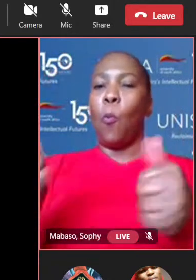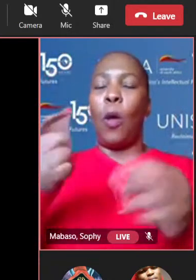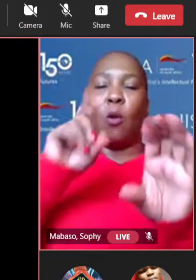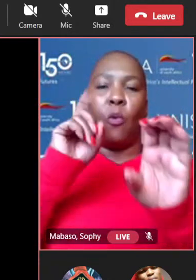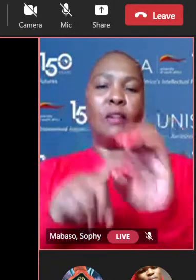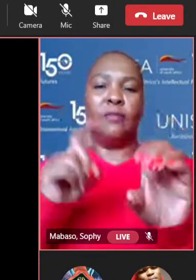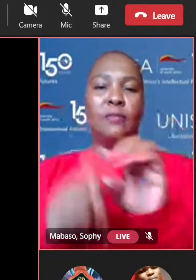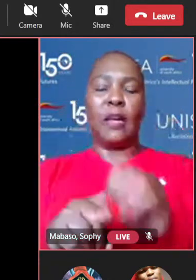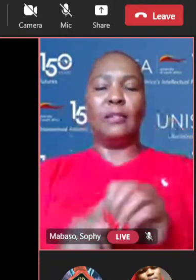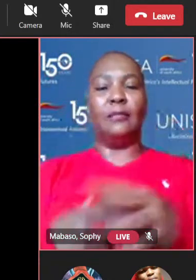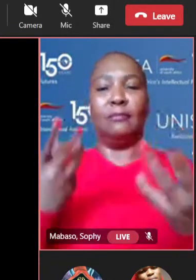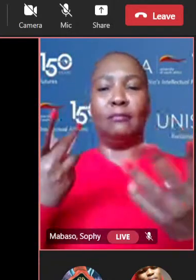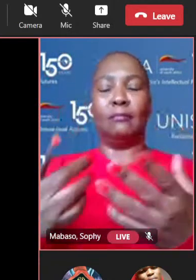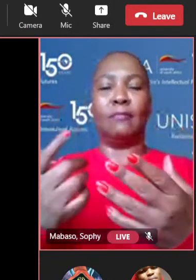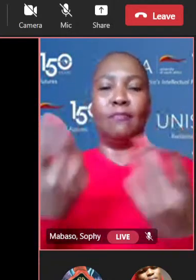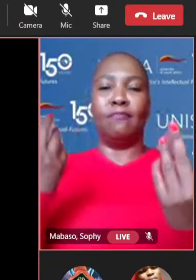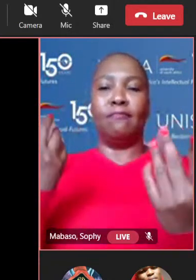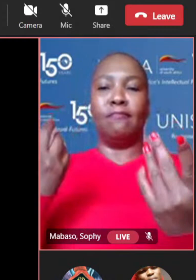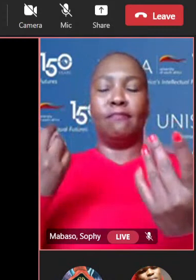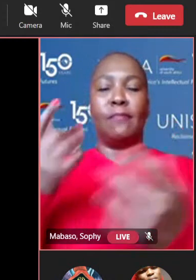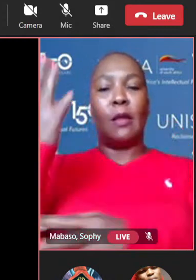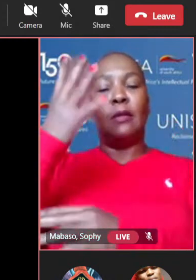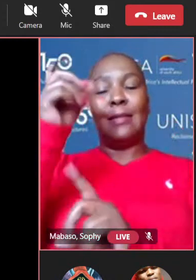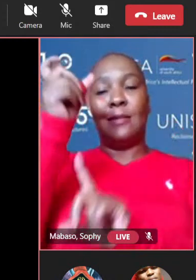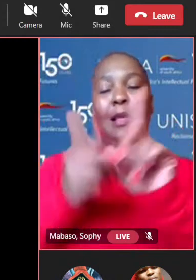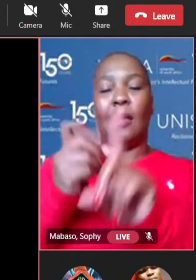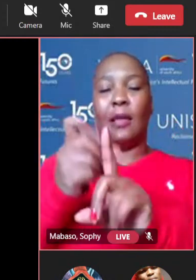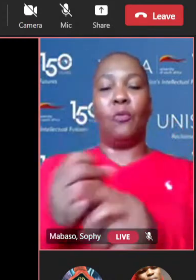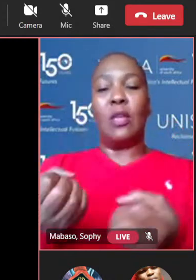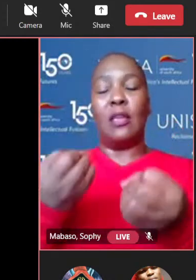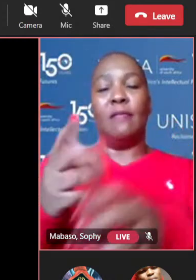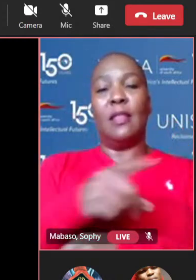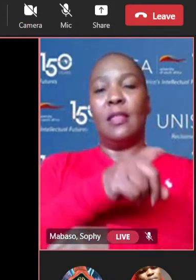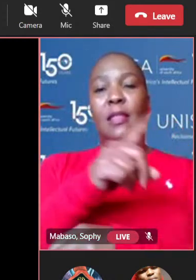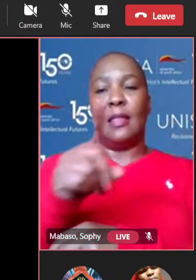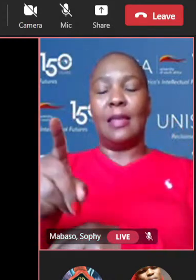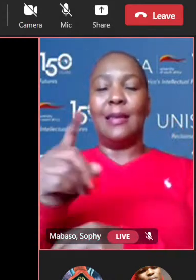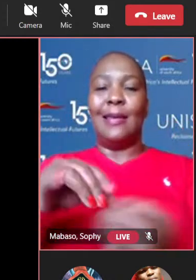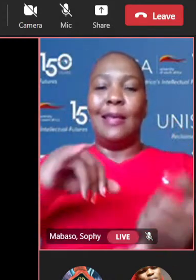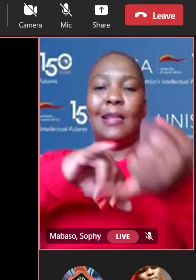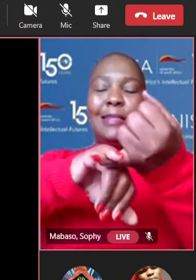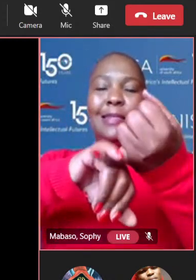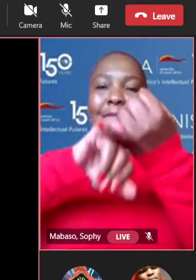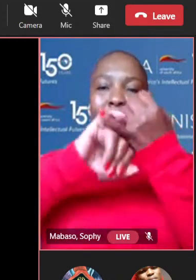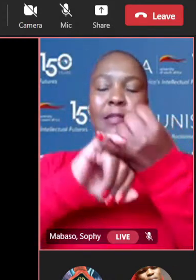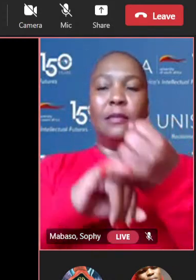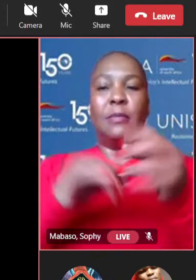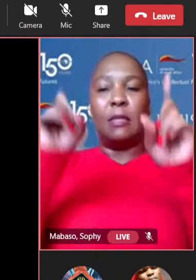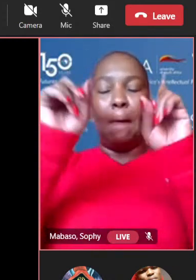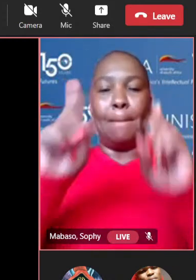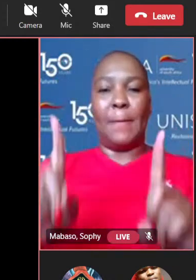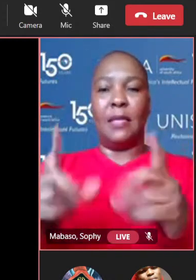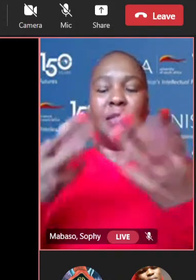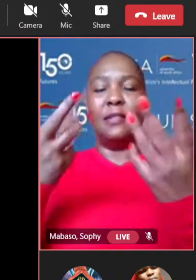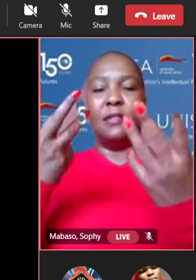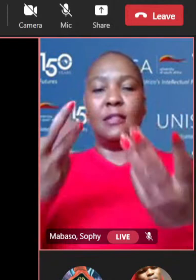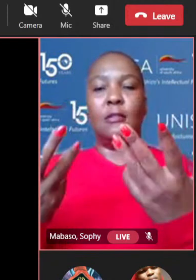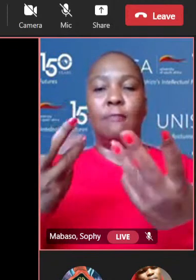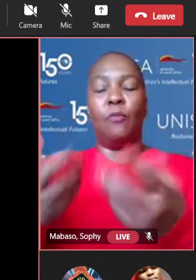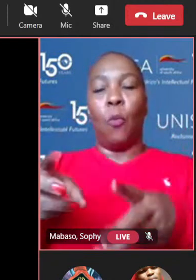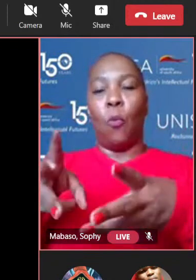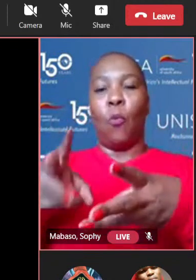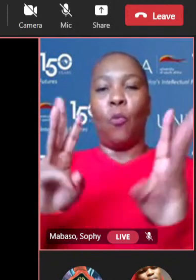facilitator. We are offering them this time in a subject-specific way. That